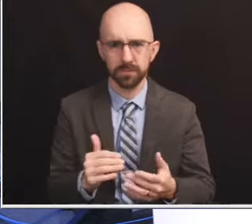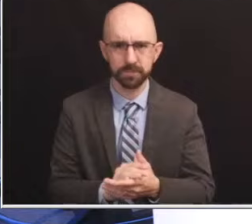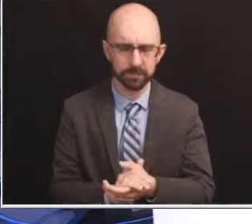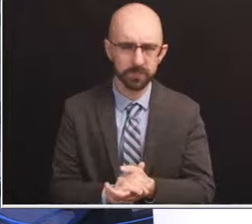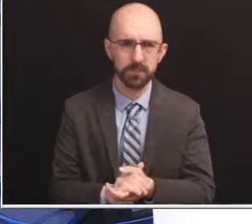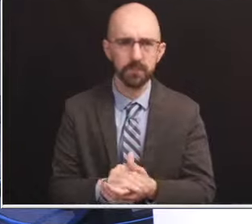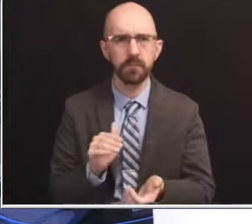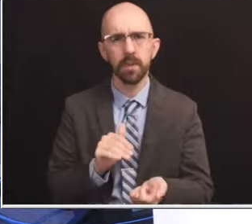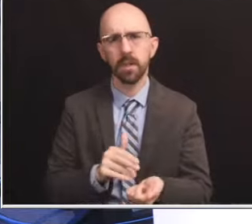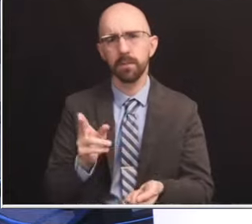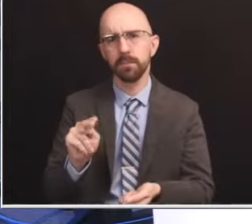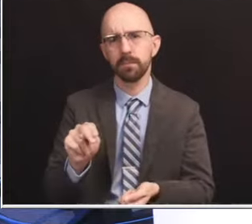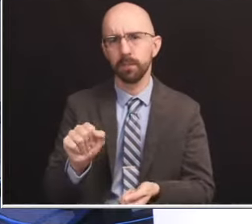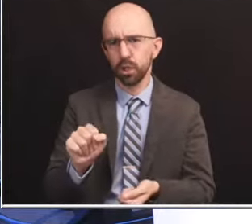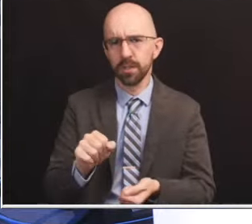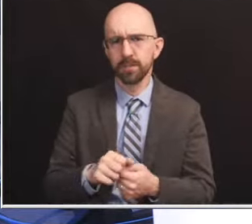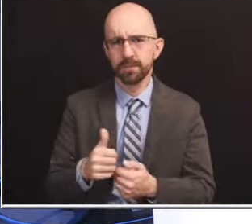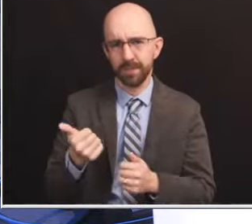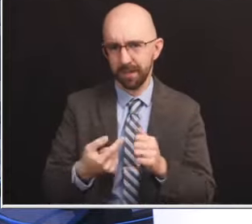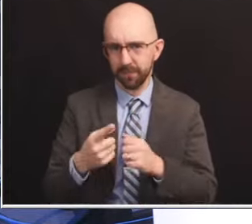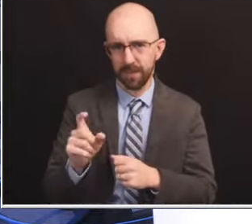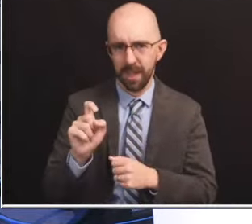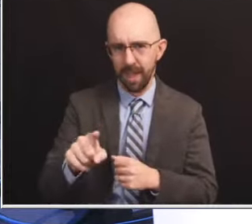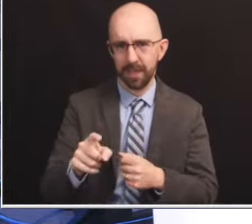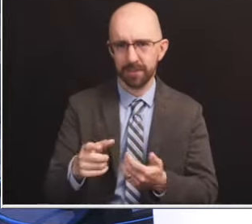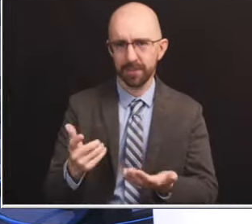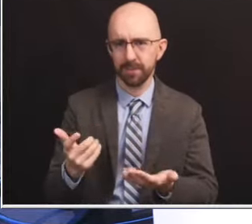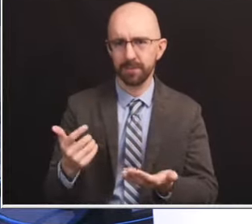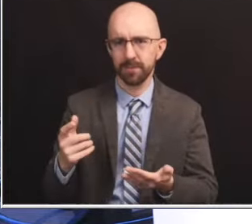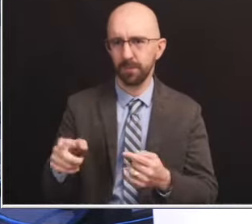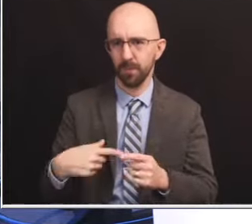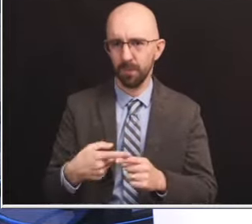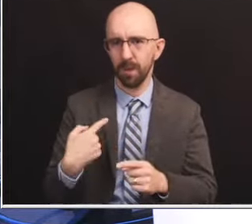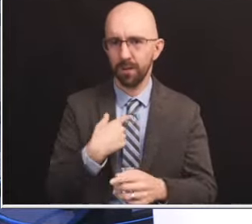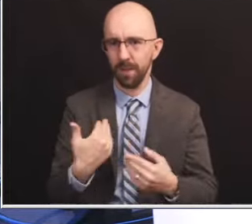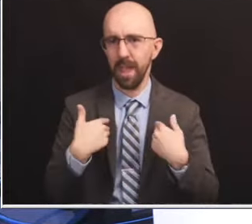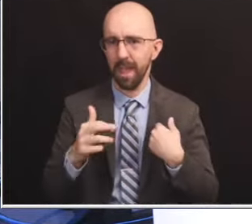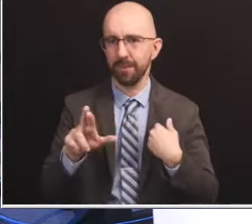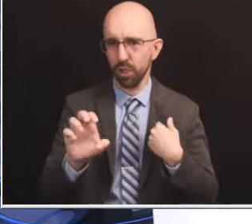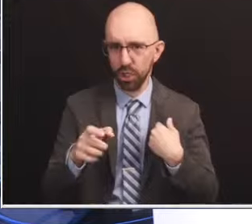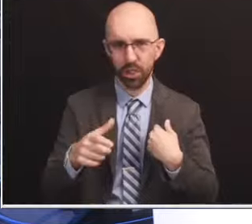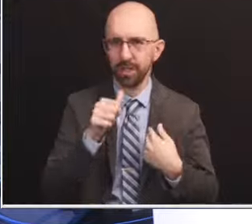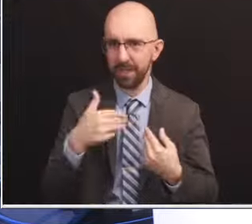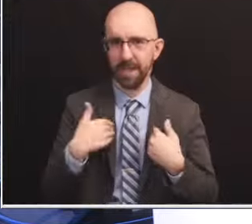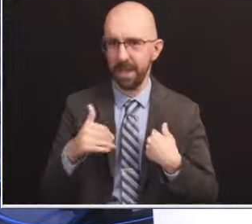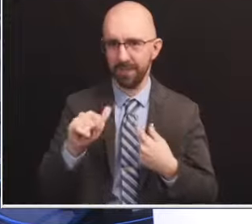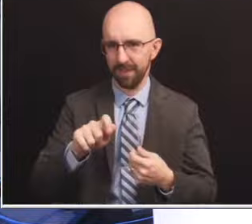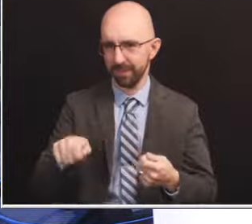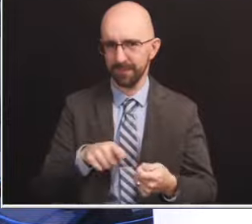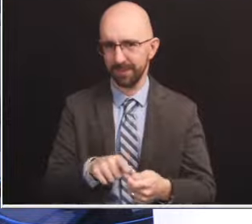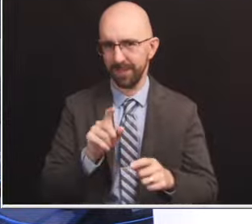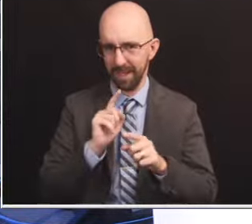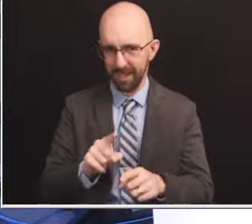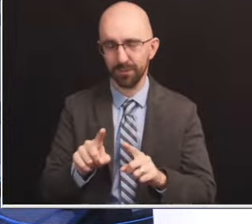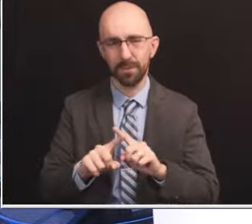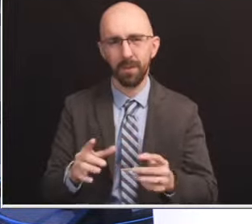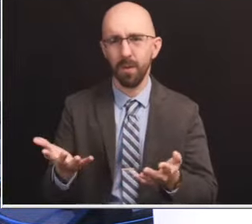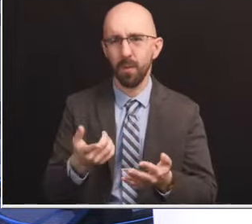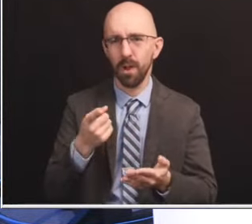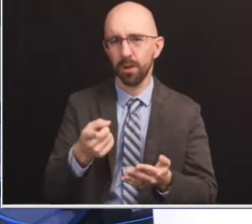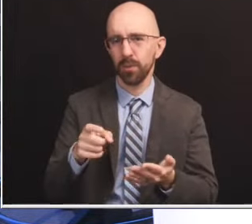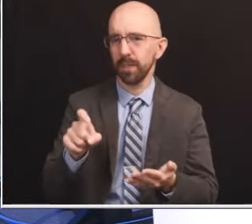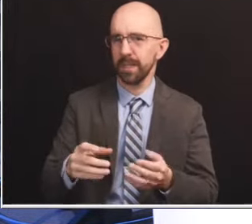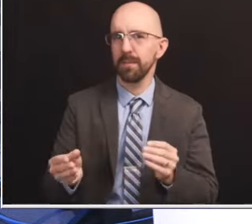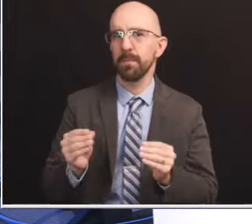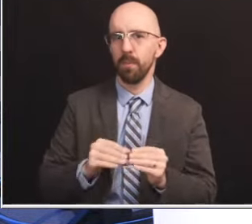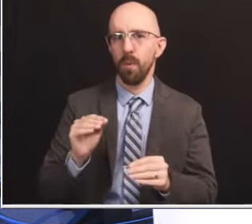Burns, everyone's always asking you, when are we going to have a cure? So we know you don't have that specific answer, but what do you need more of